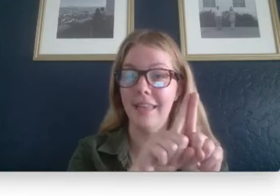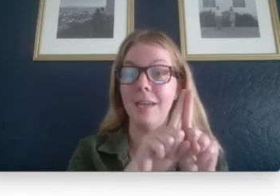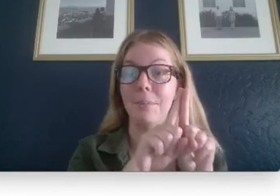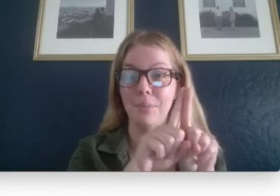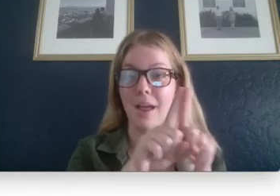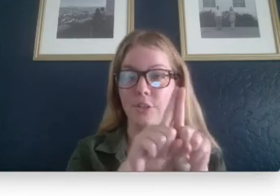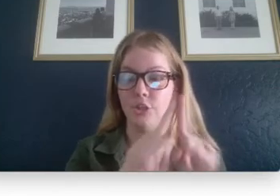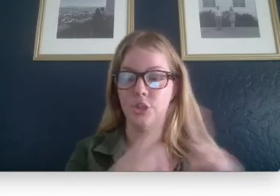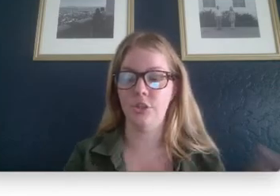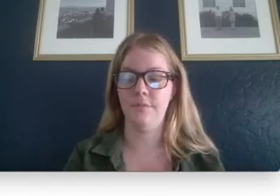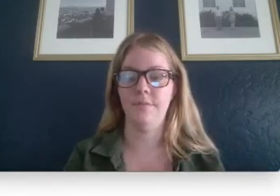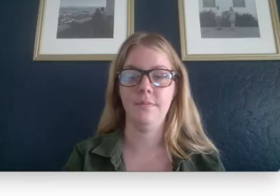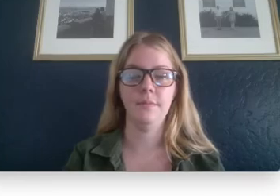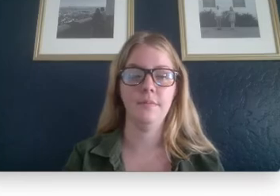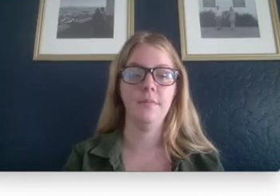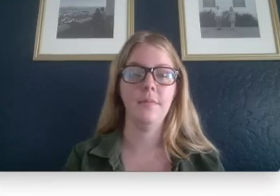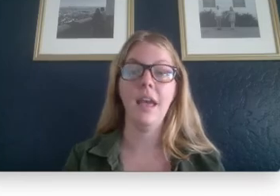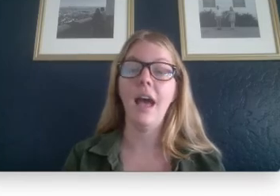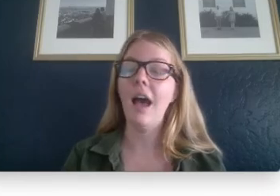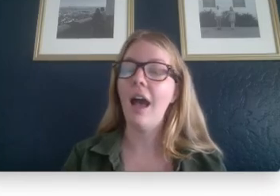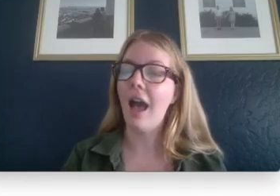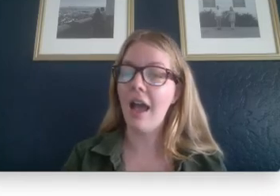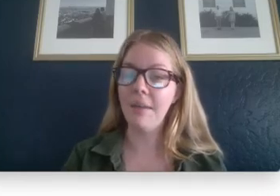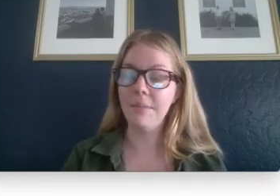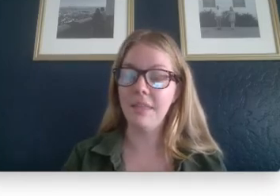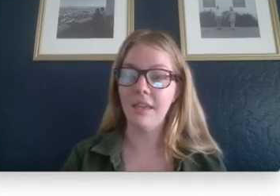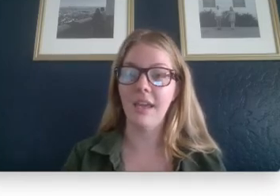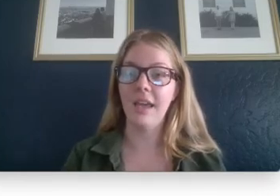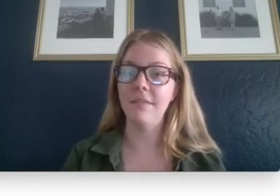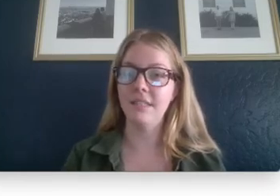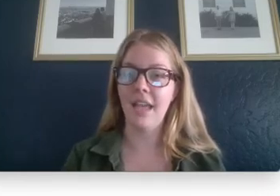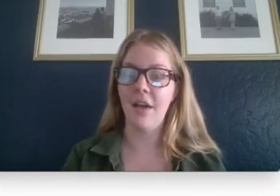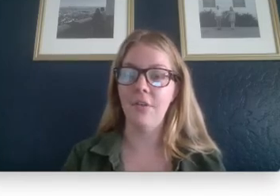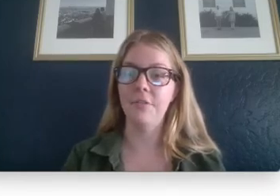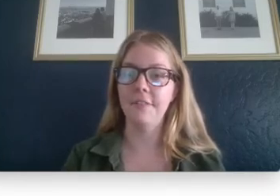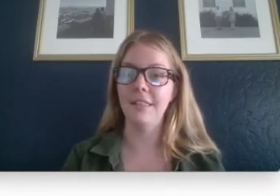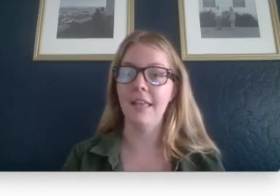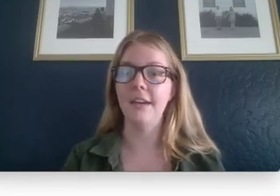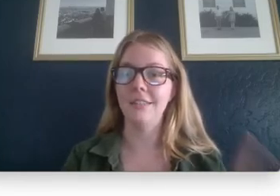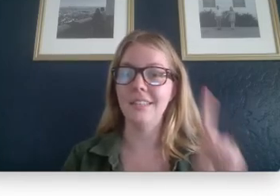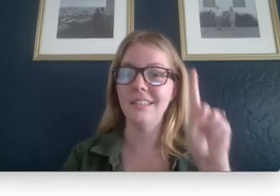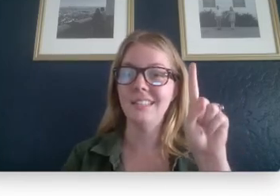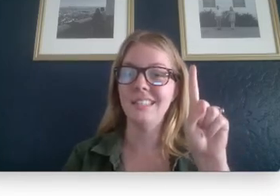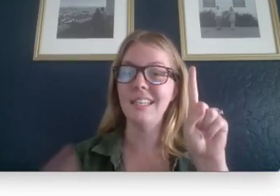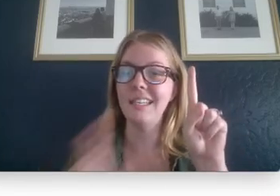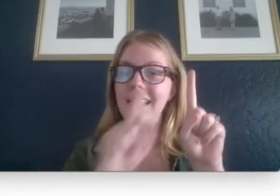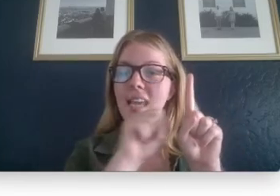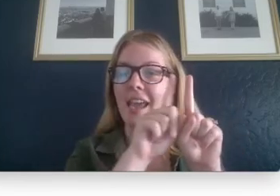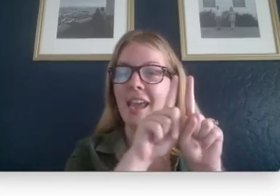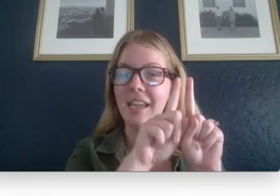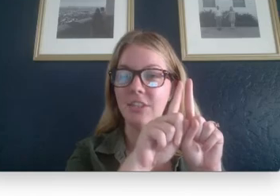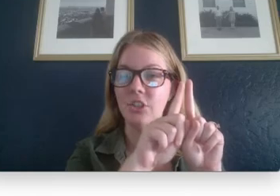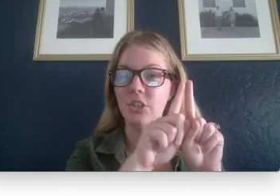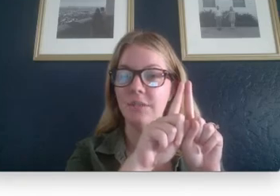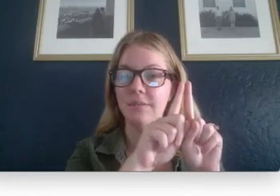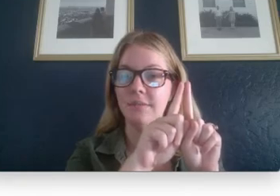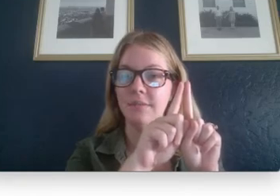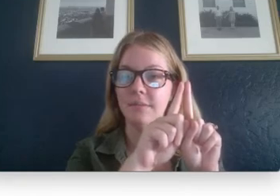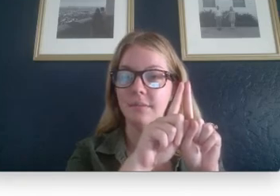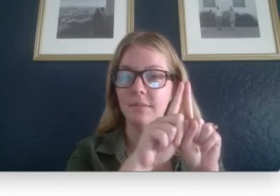Brr, like a brush. I'm thinking of the sound for the letters